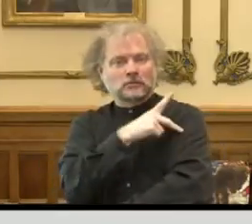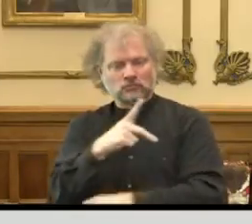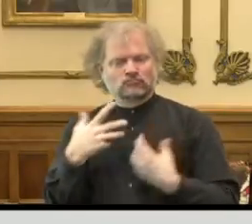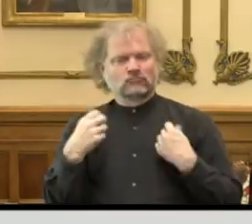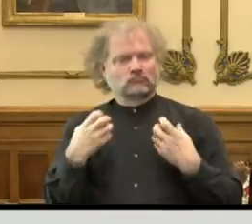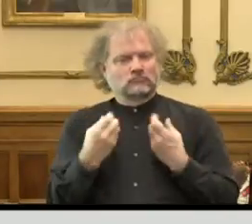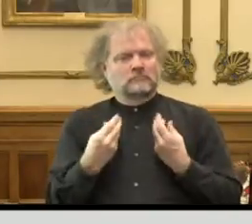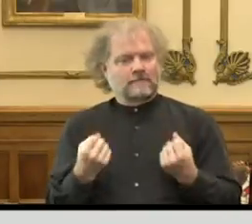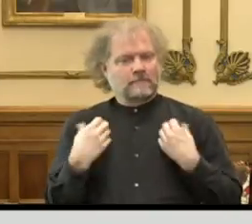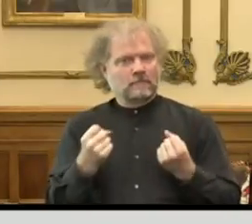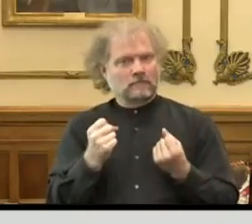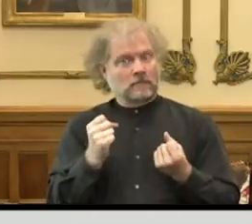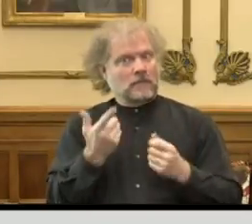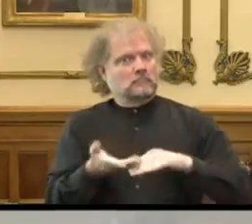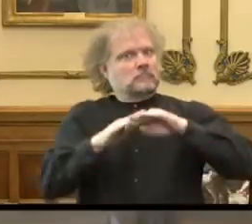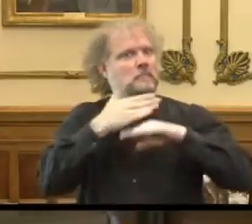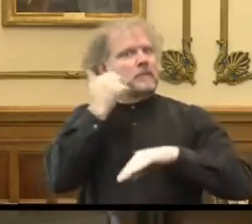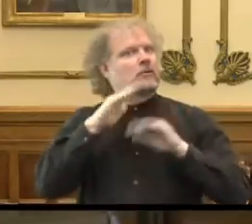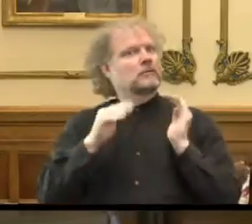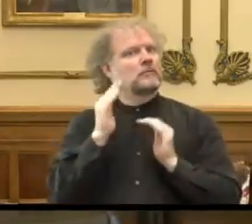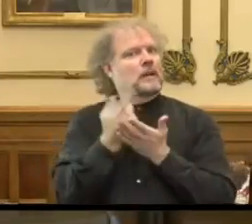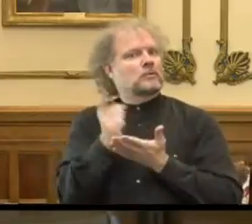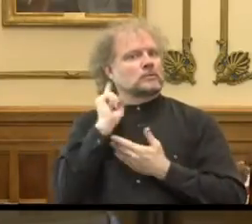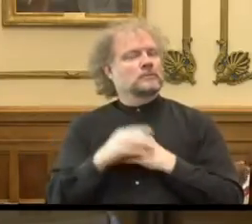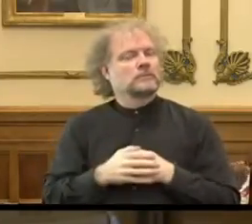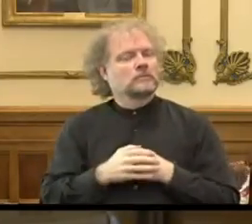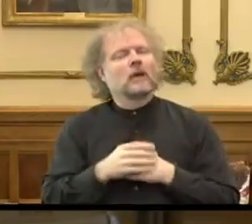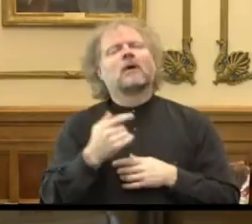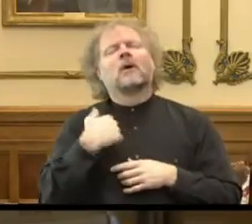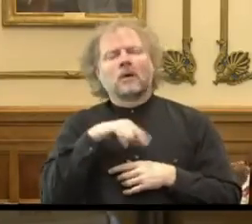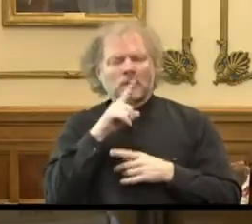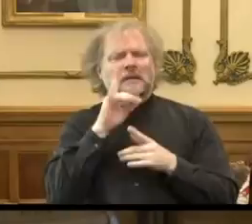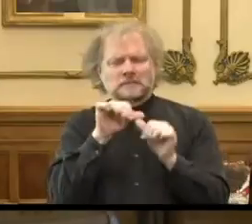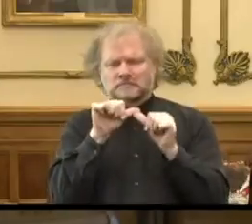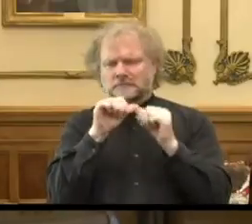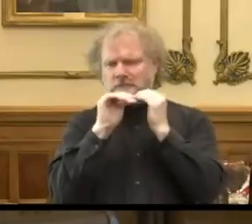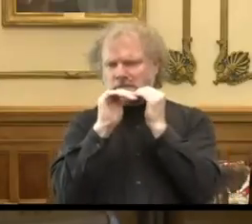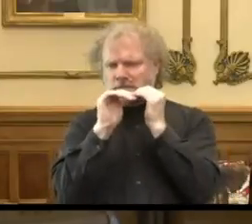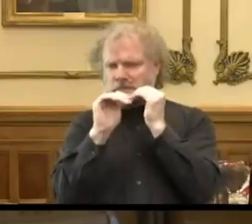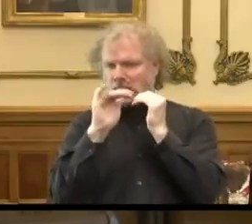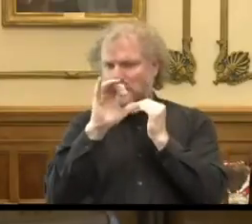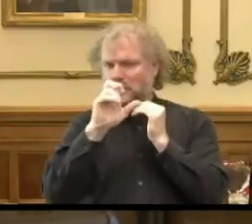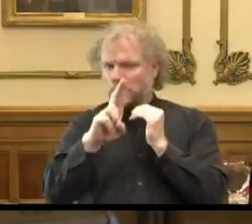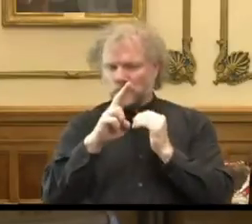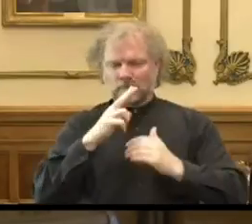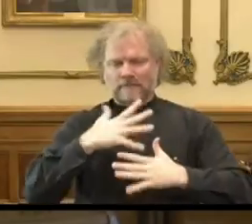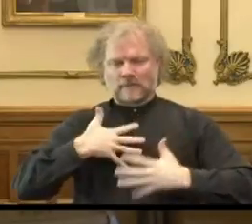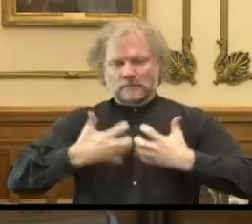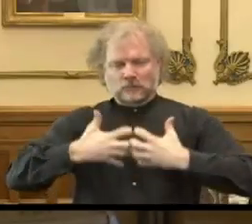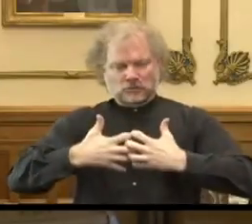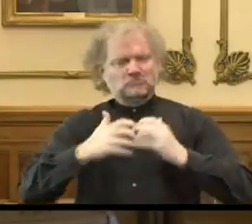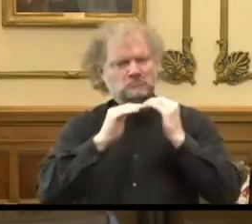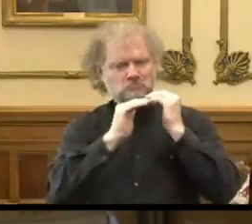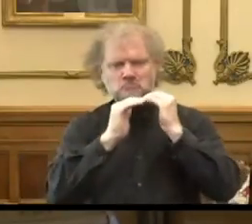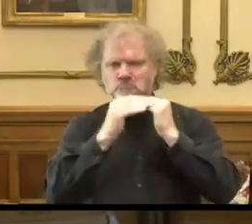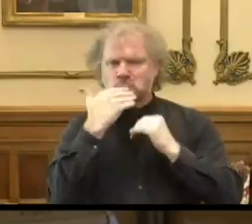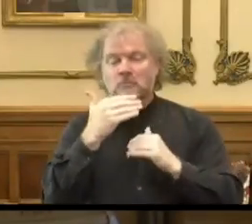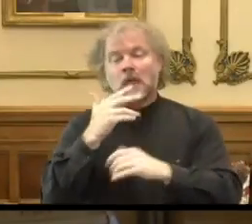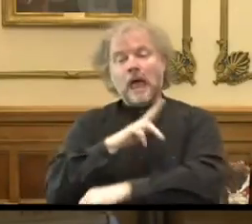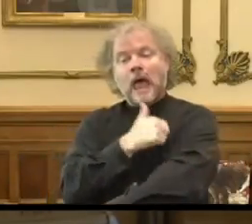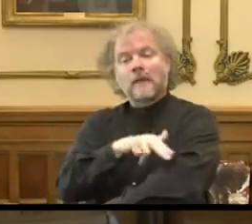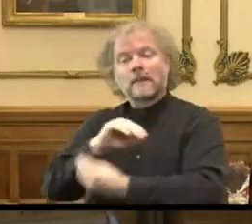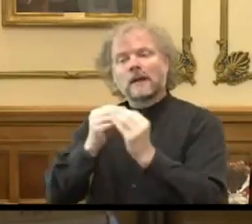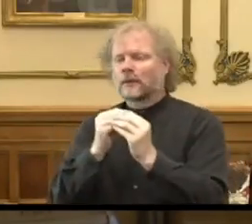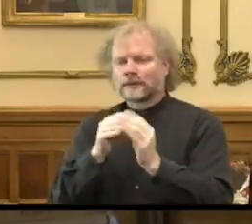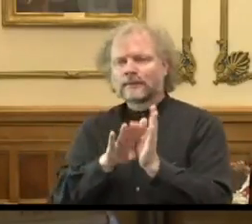is an increase from last week. While we've been able to maintain stable ICU and ventilator capacity, our hospitalization numbers continue